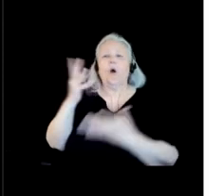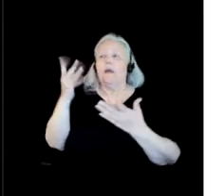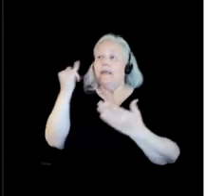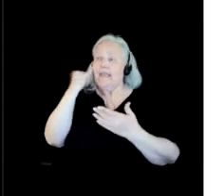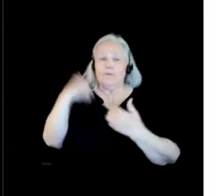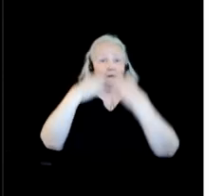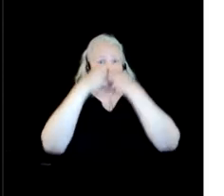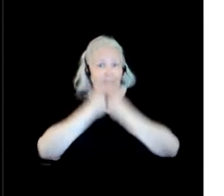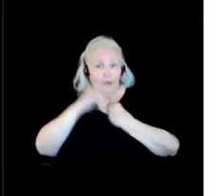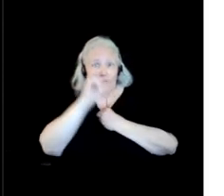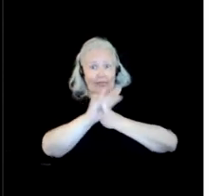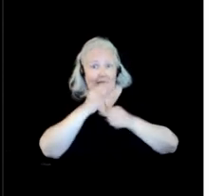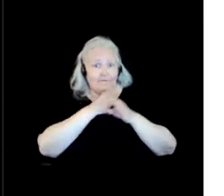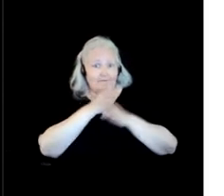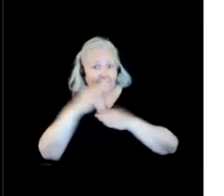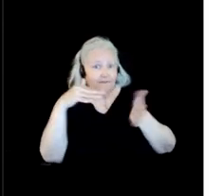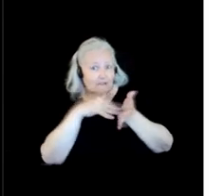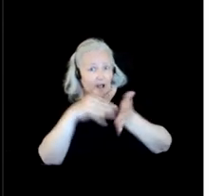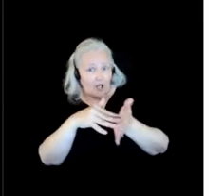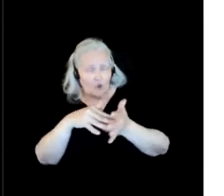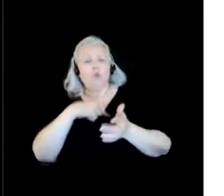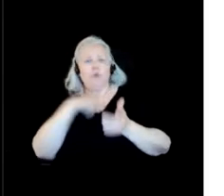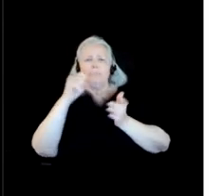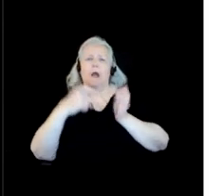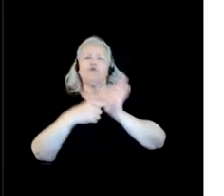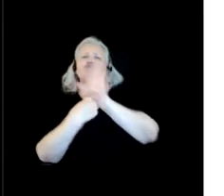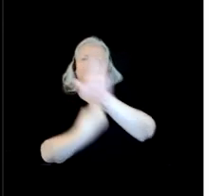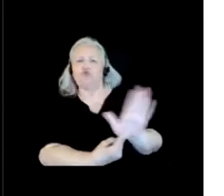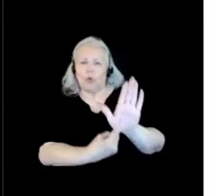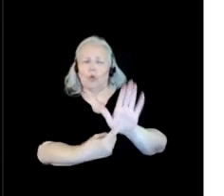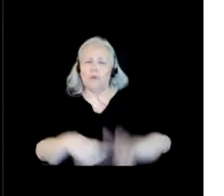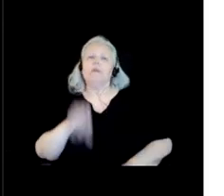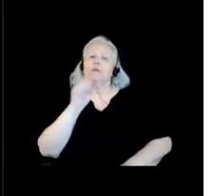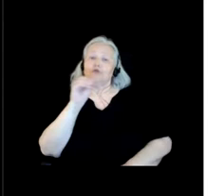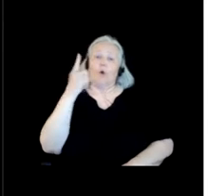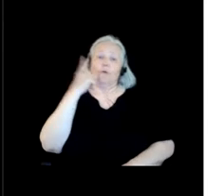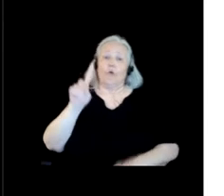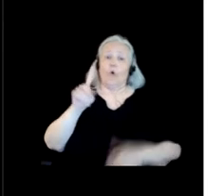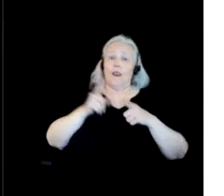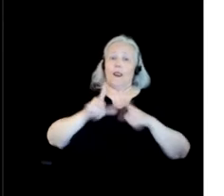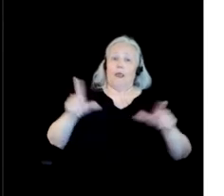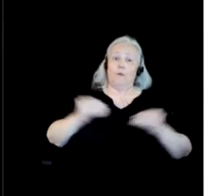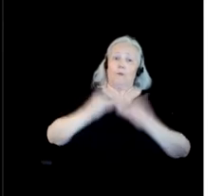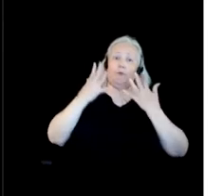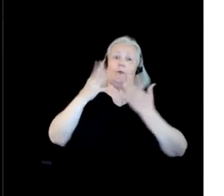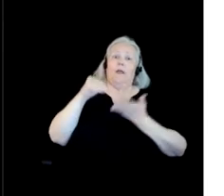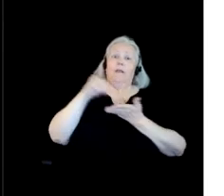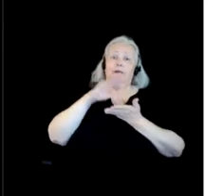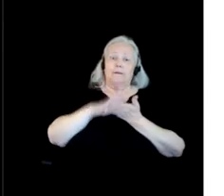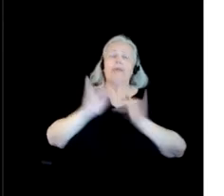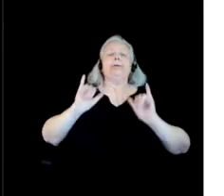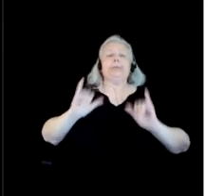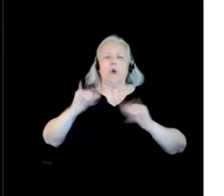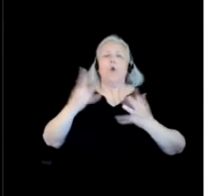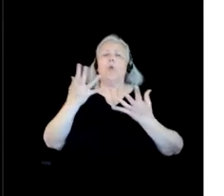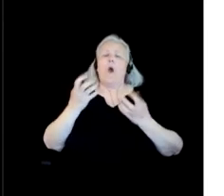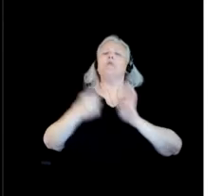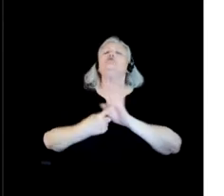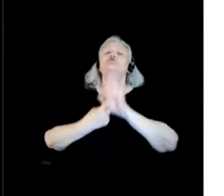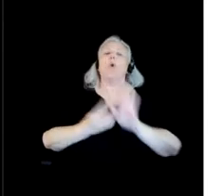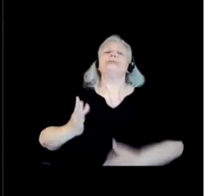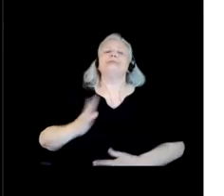so this section, language revitalization and documentation, is formalizing that commitment to valuing that